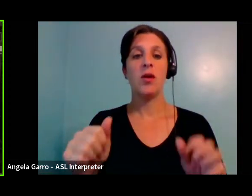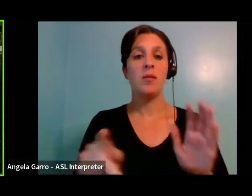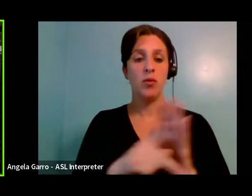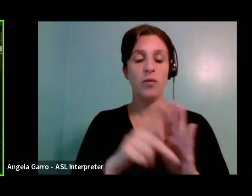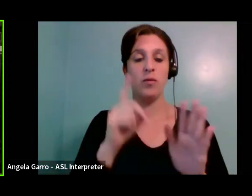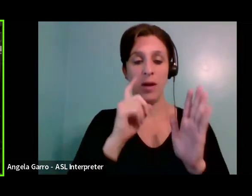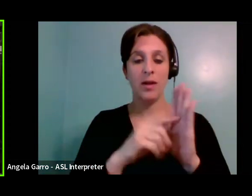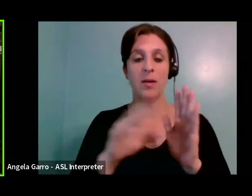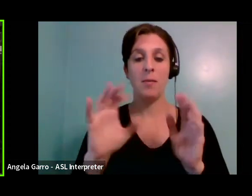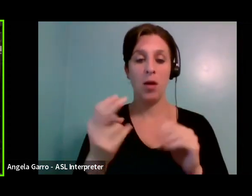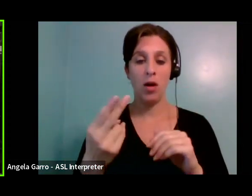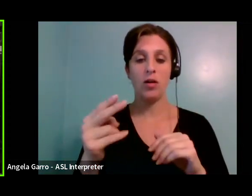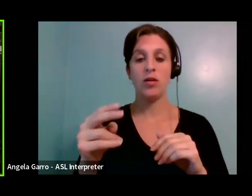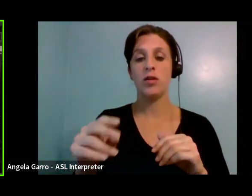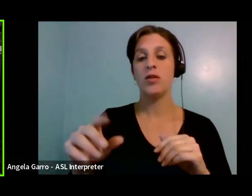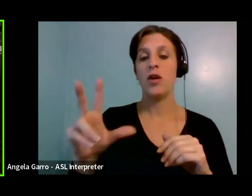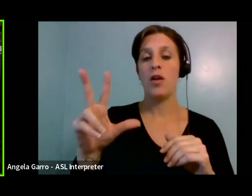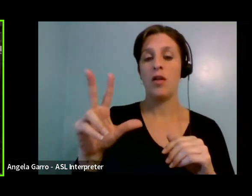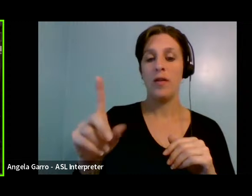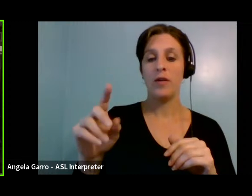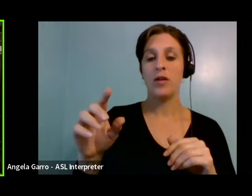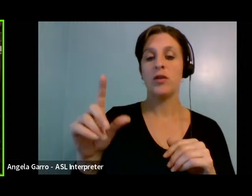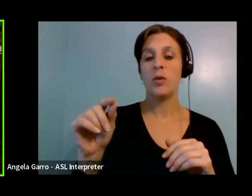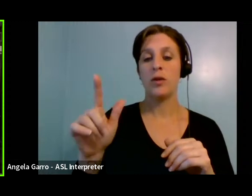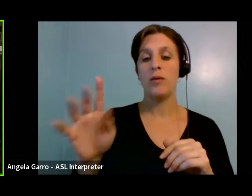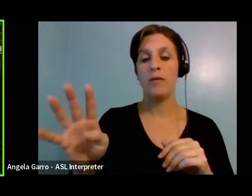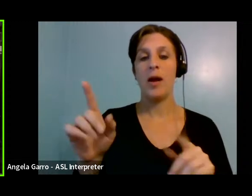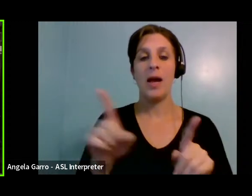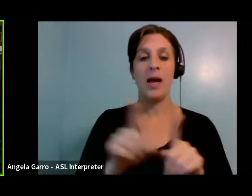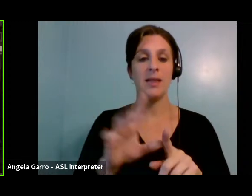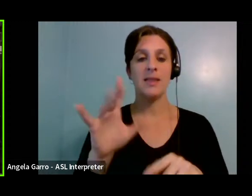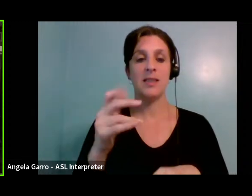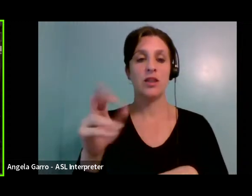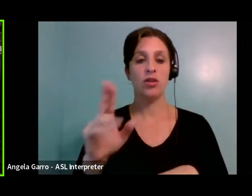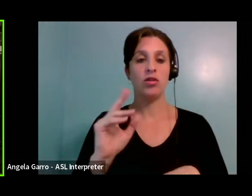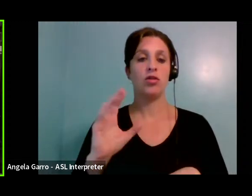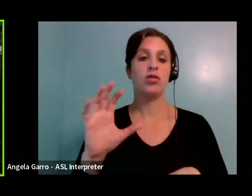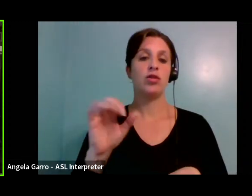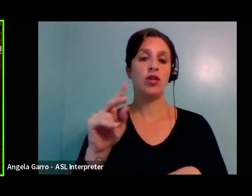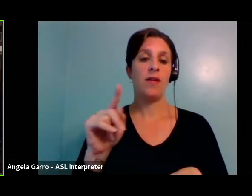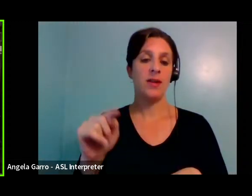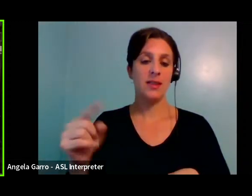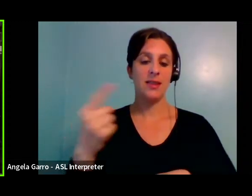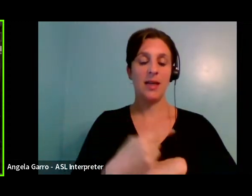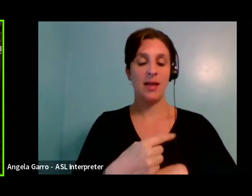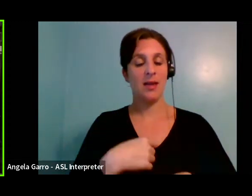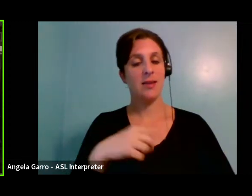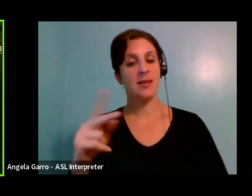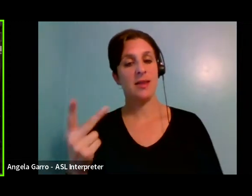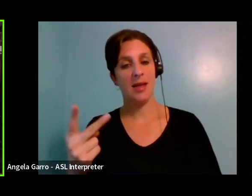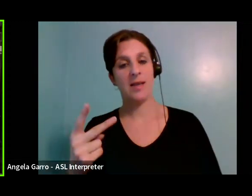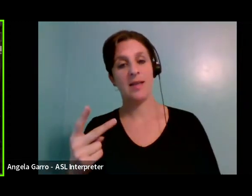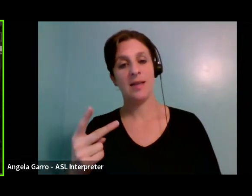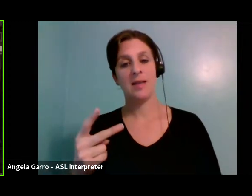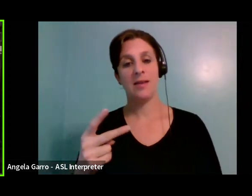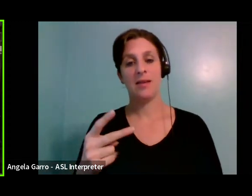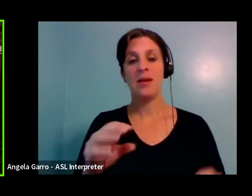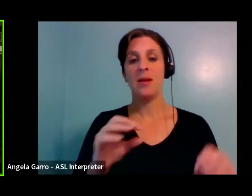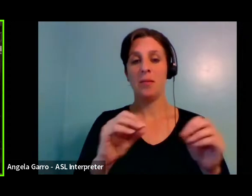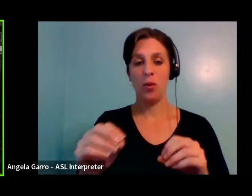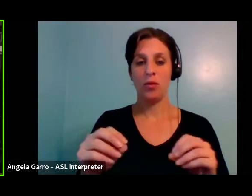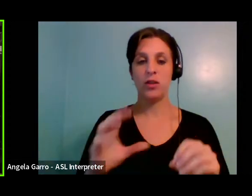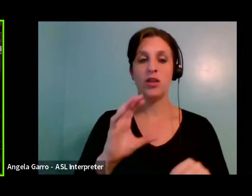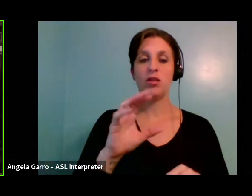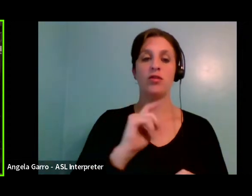March 31st, 2024 as Cesar Chavez Day. Second. Thank you. Okay, we have a motion by